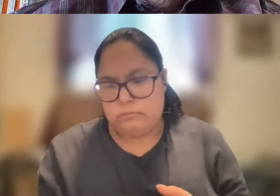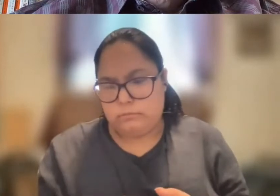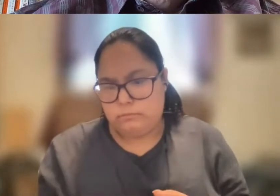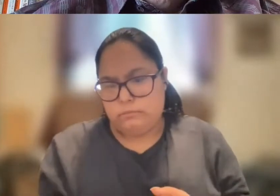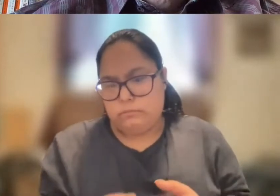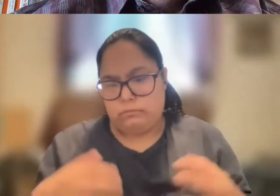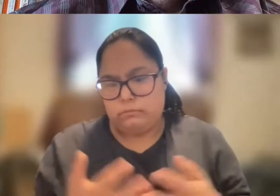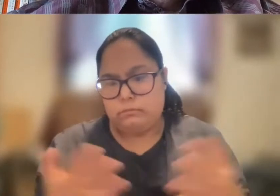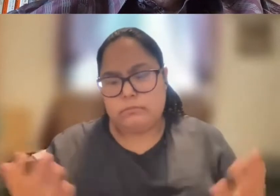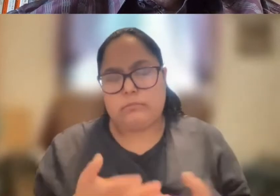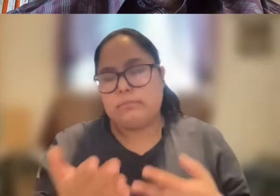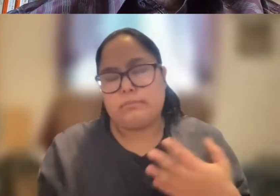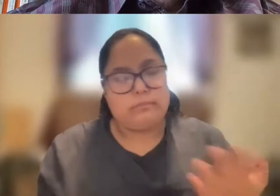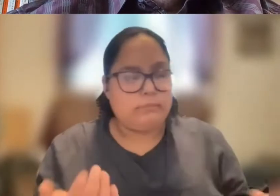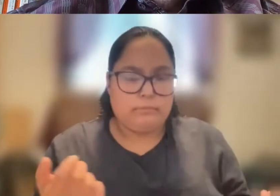It was